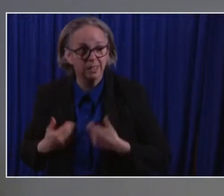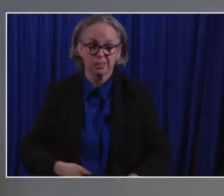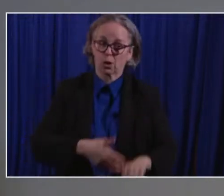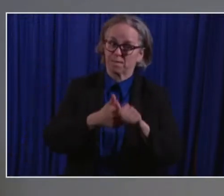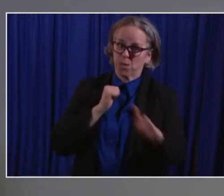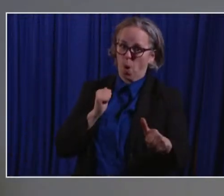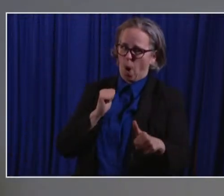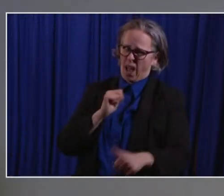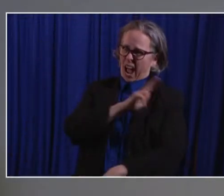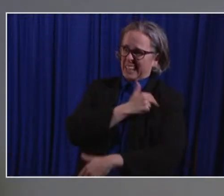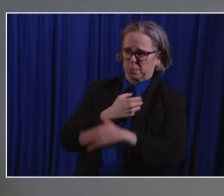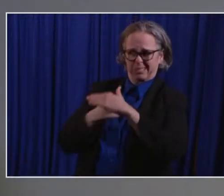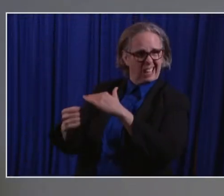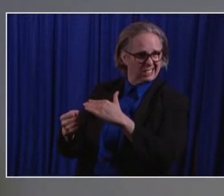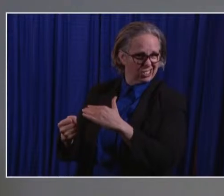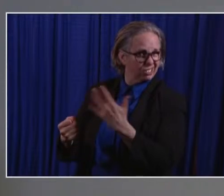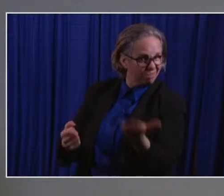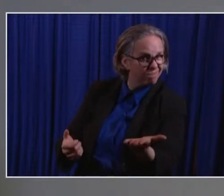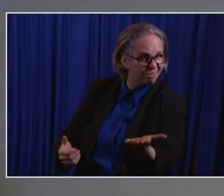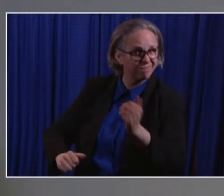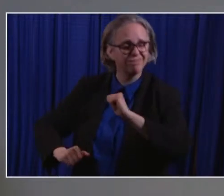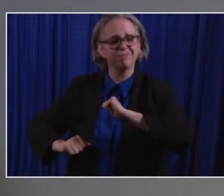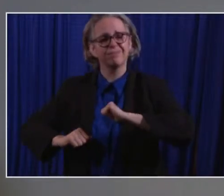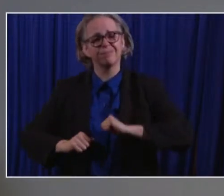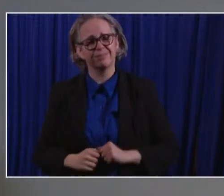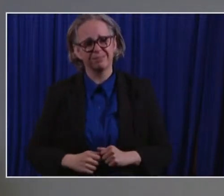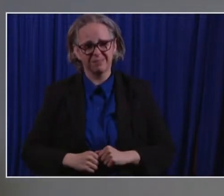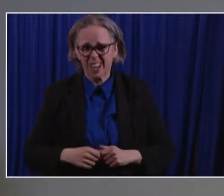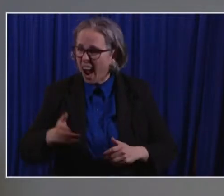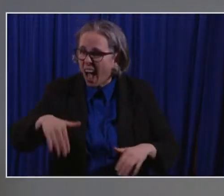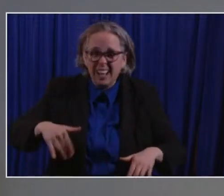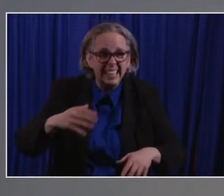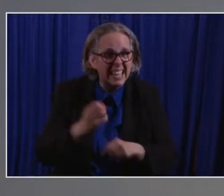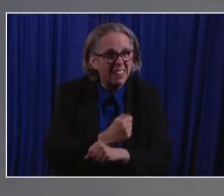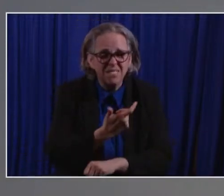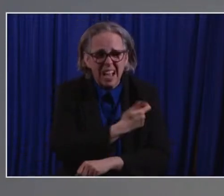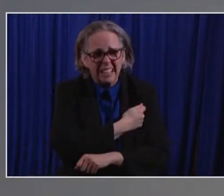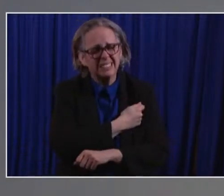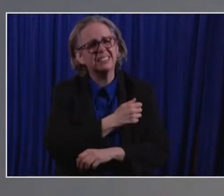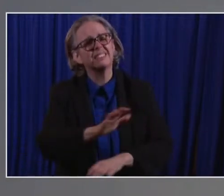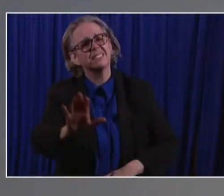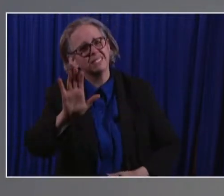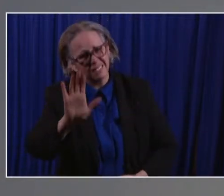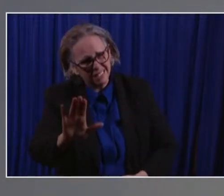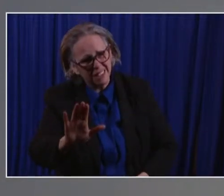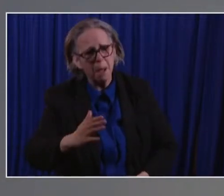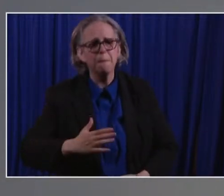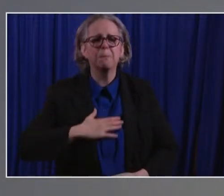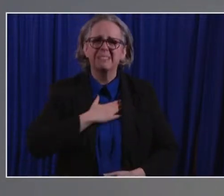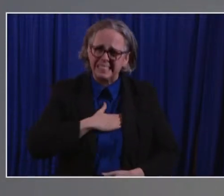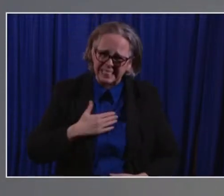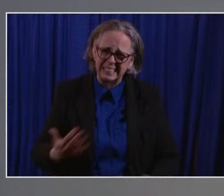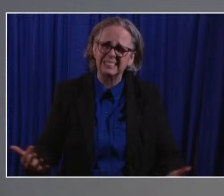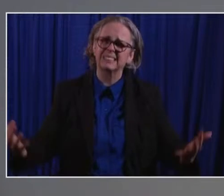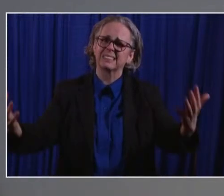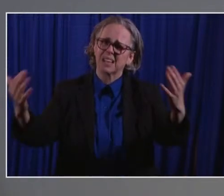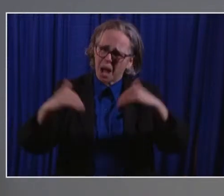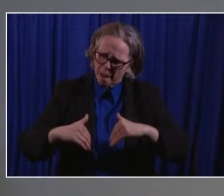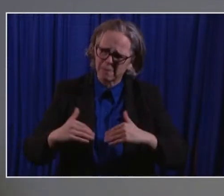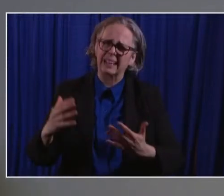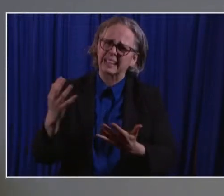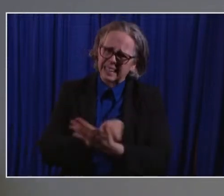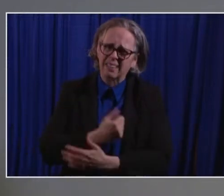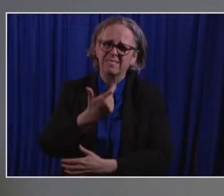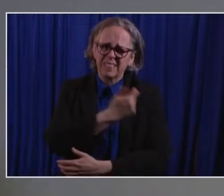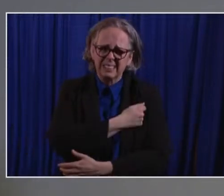haven't been vaccinated yet, we ask that you please take advantage of this valuable asset in our community, right here